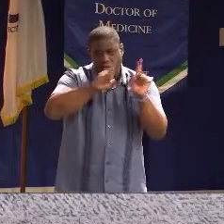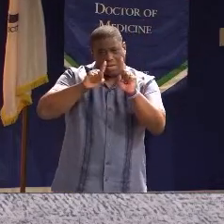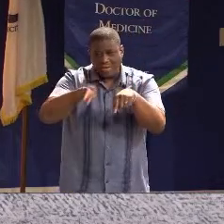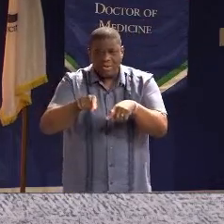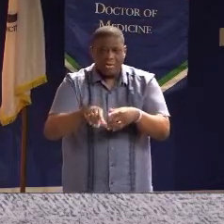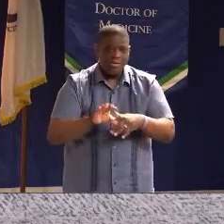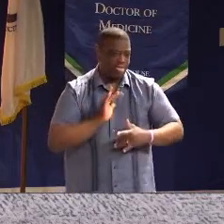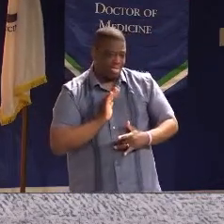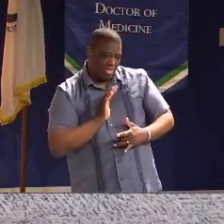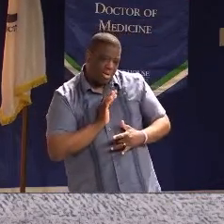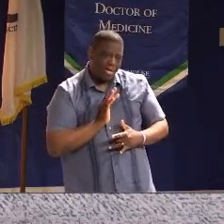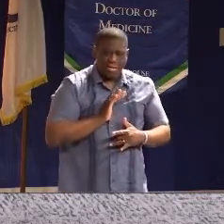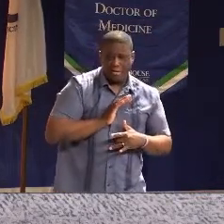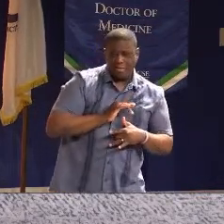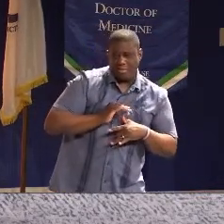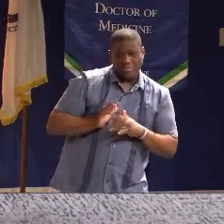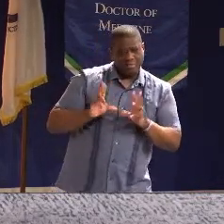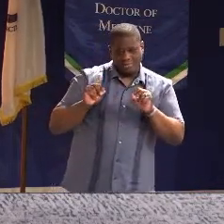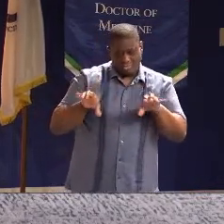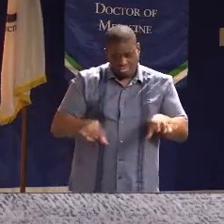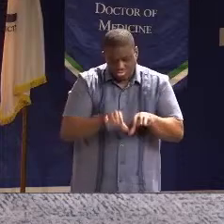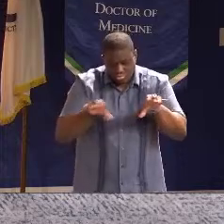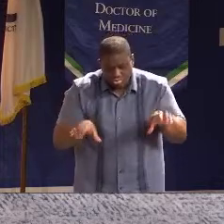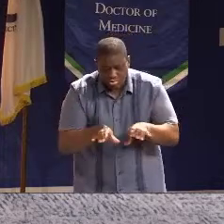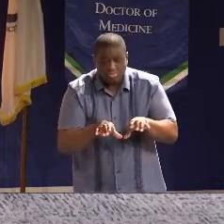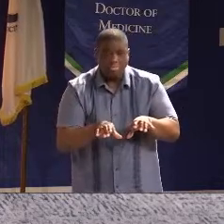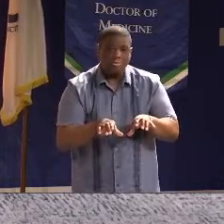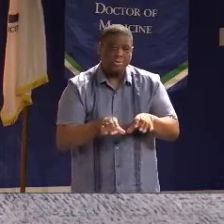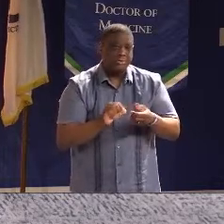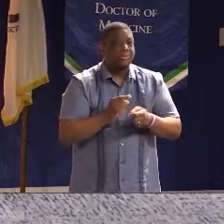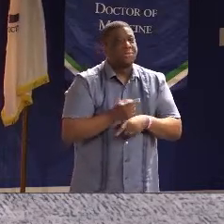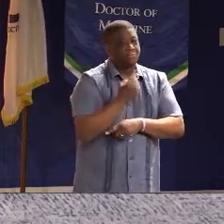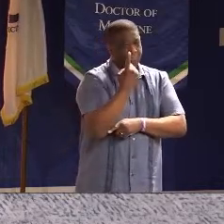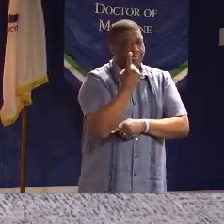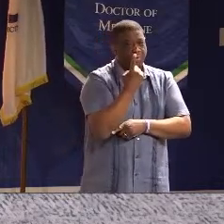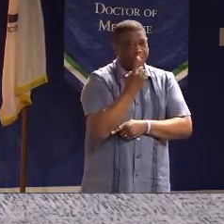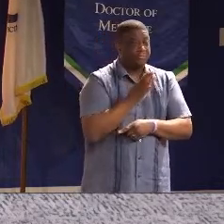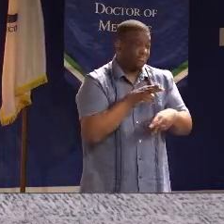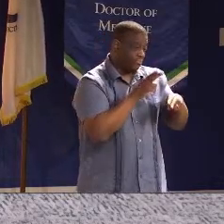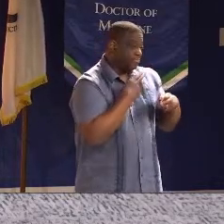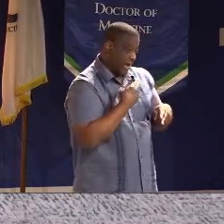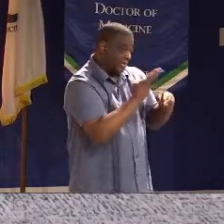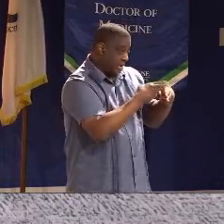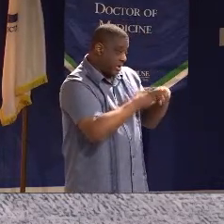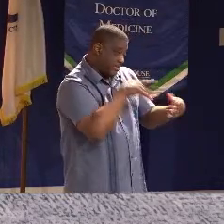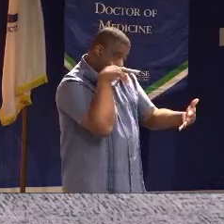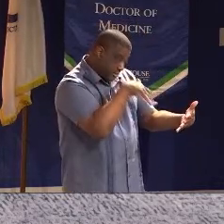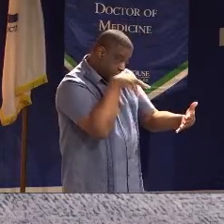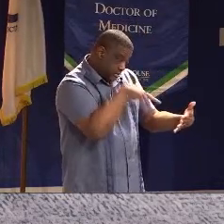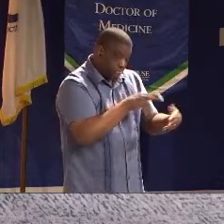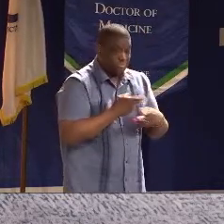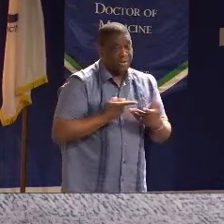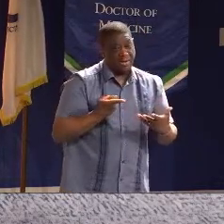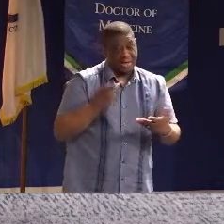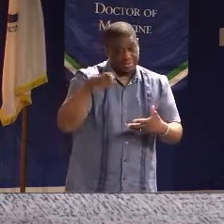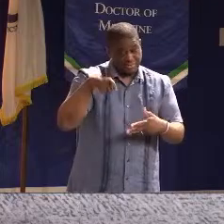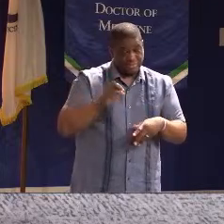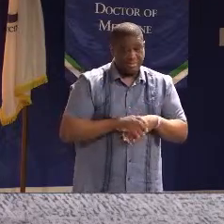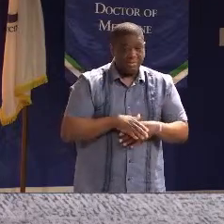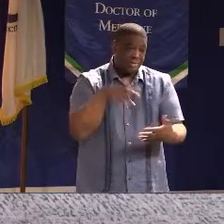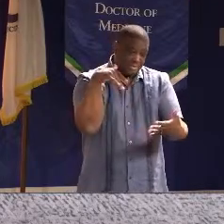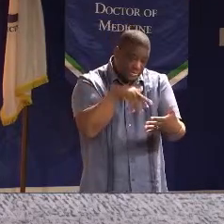event because step one is calling my name. Step two needs